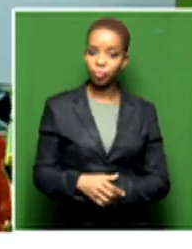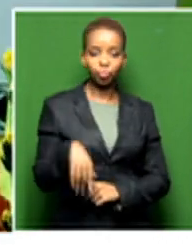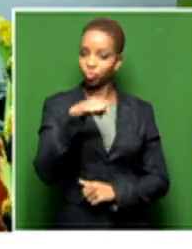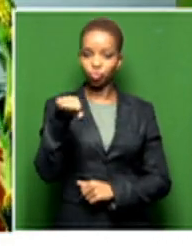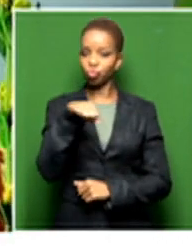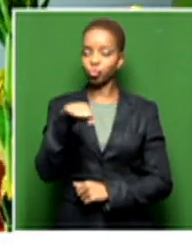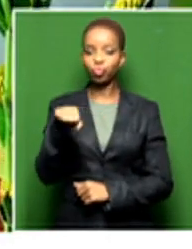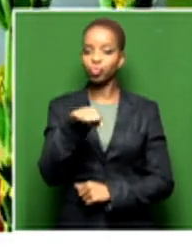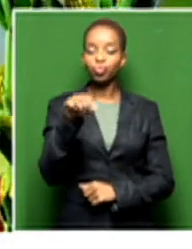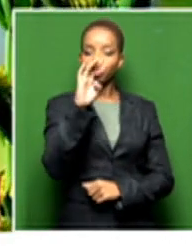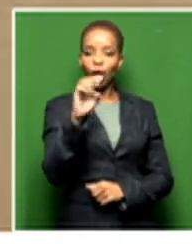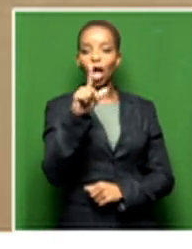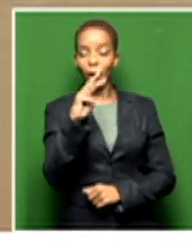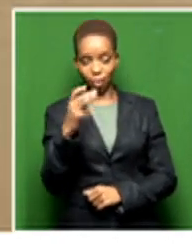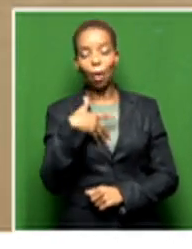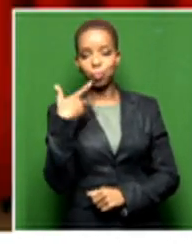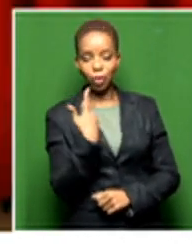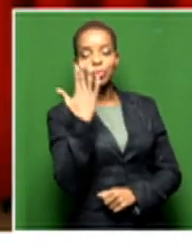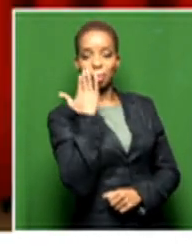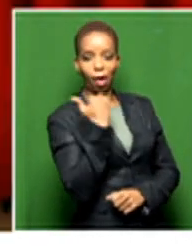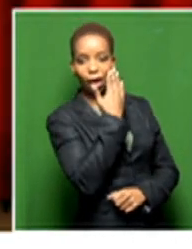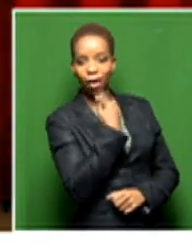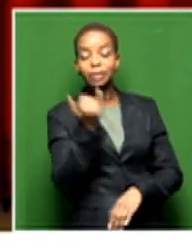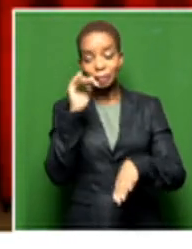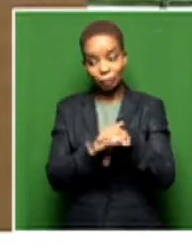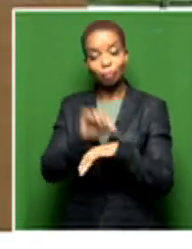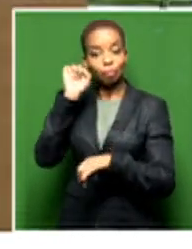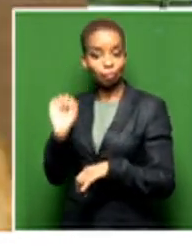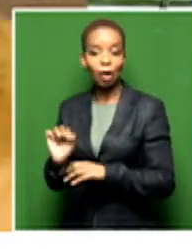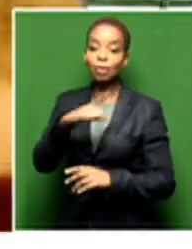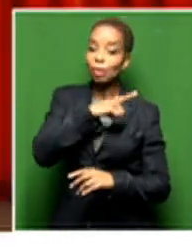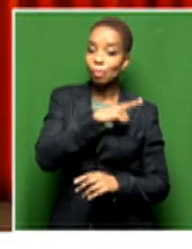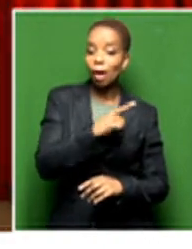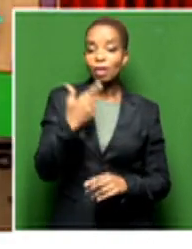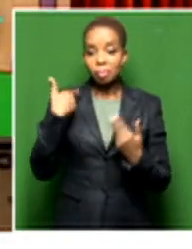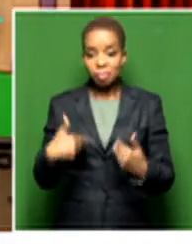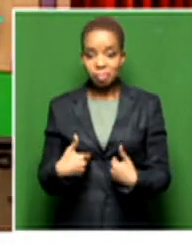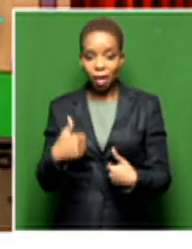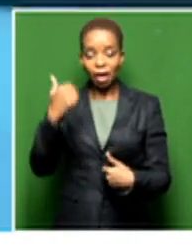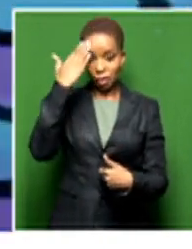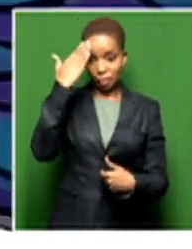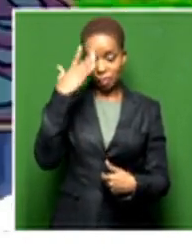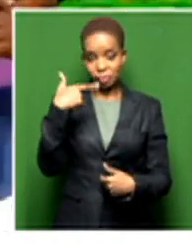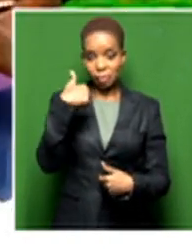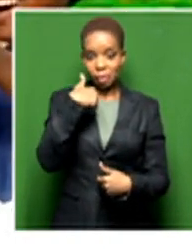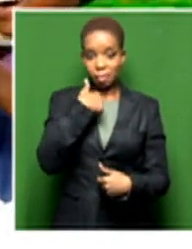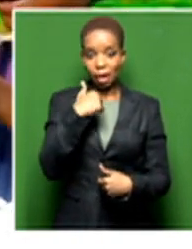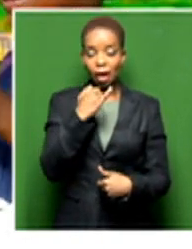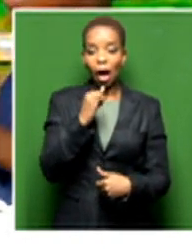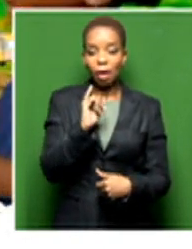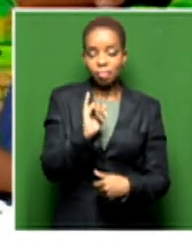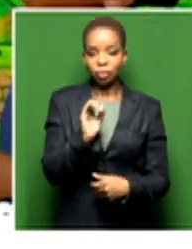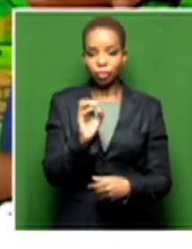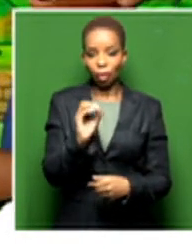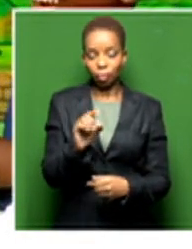Mm-hmm. Elmo wants to be kind to Elmo's friends because Elmo's learning about Ubuntu.